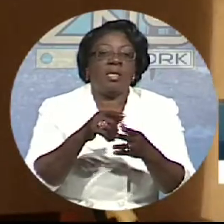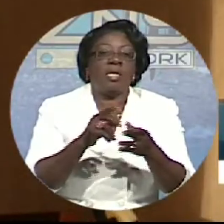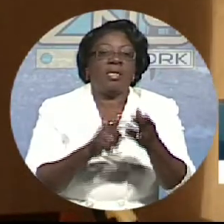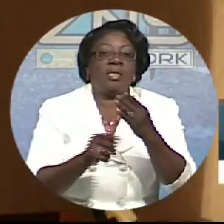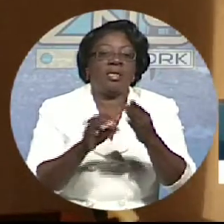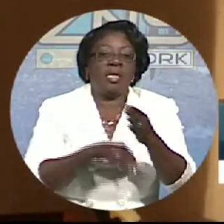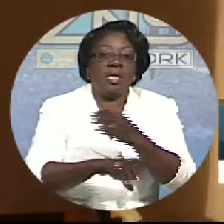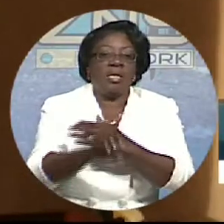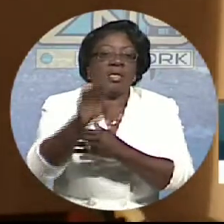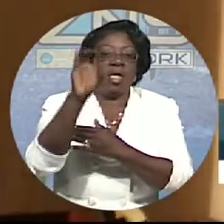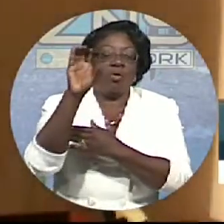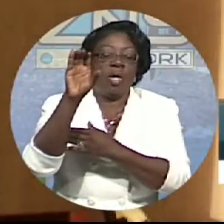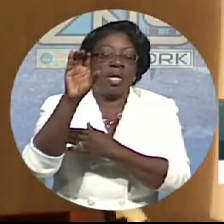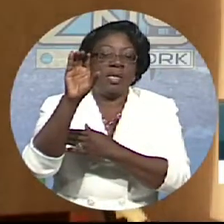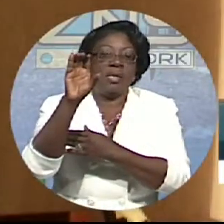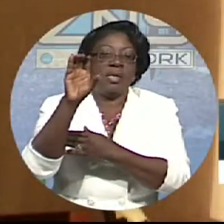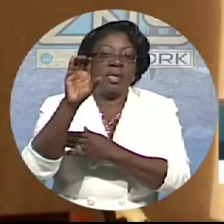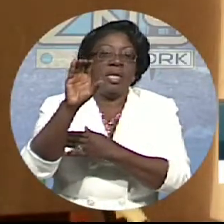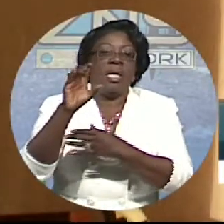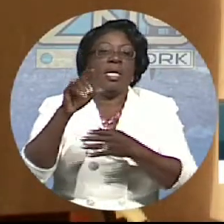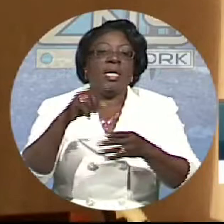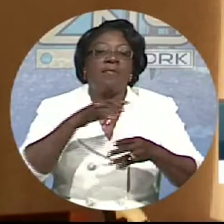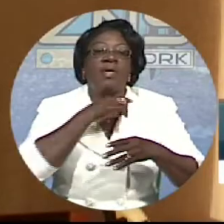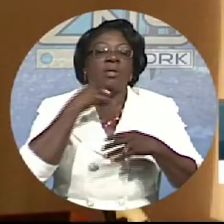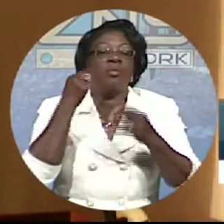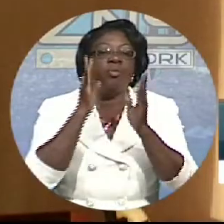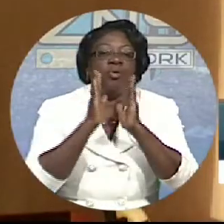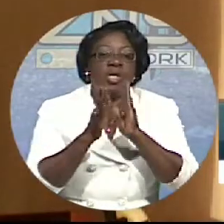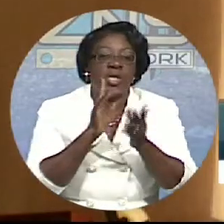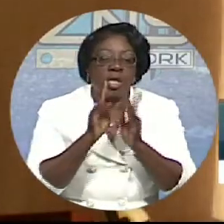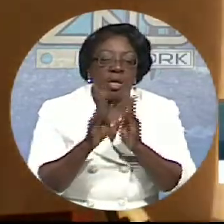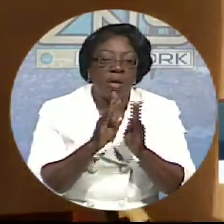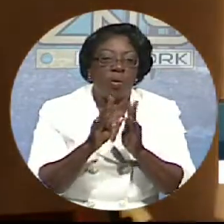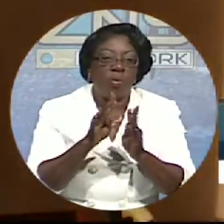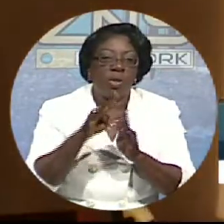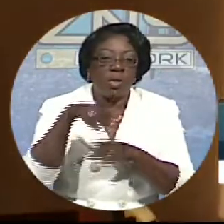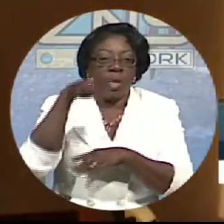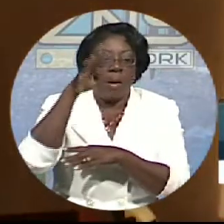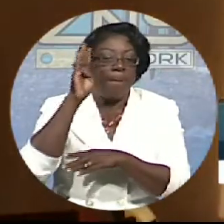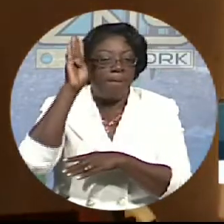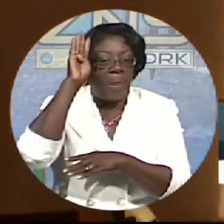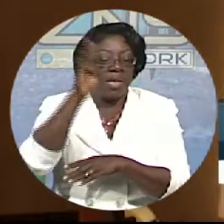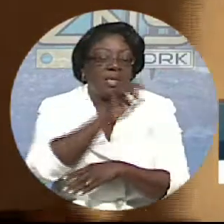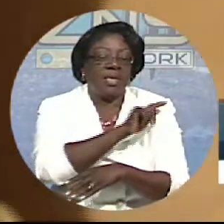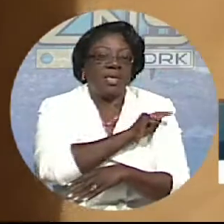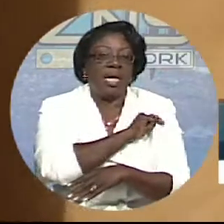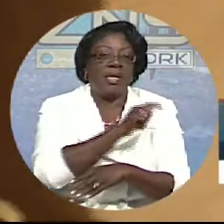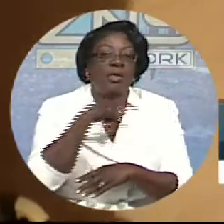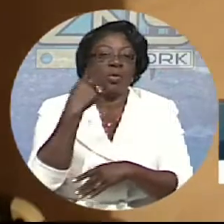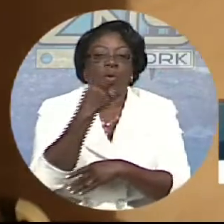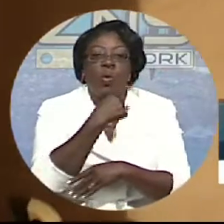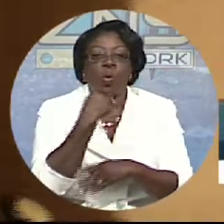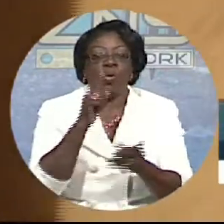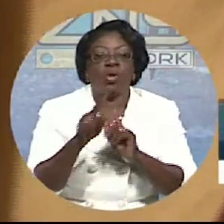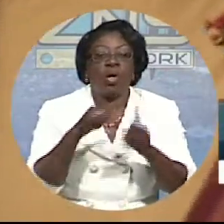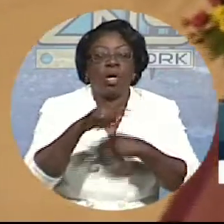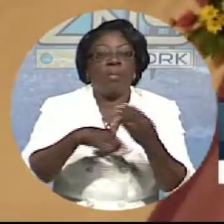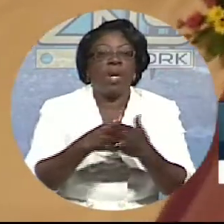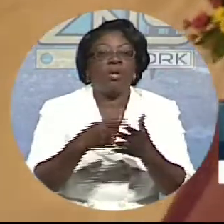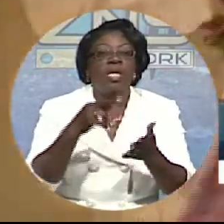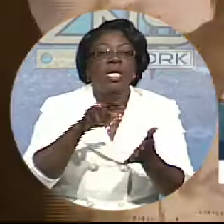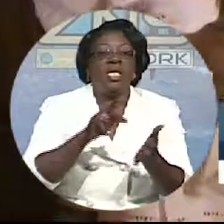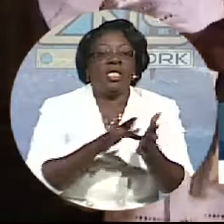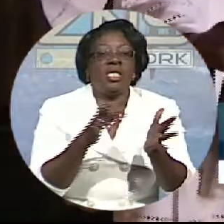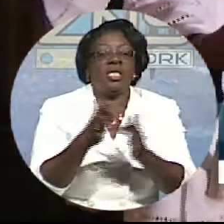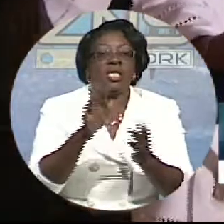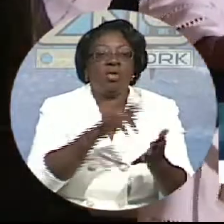Christ's resurrection. Delivering the sermon was Rector of St. Barnabas Canaan Basil Tynes, who reflected on the events leading up to Jesus'